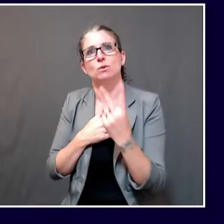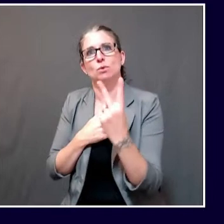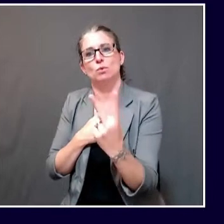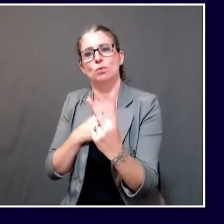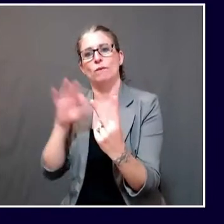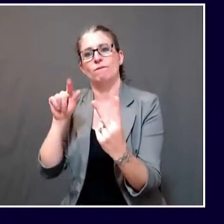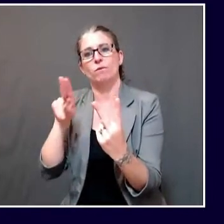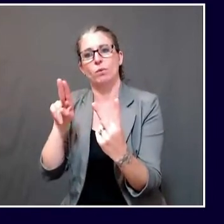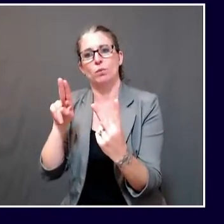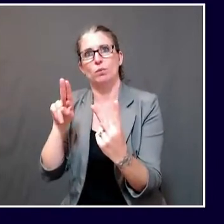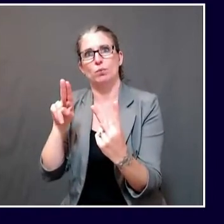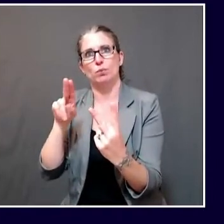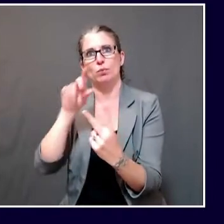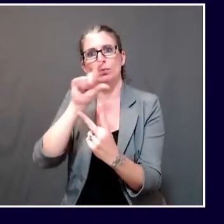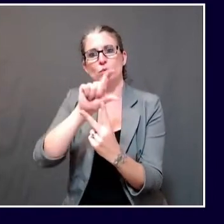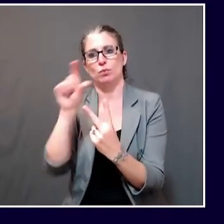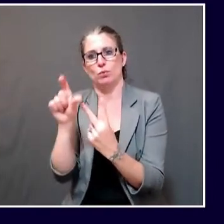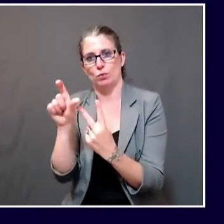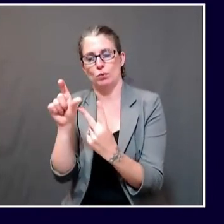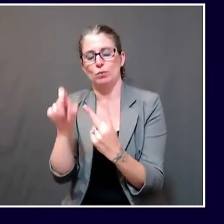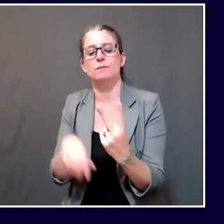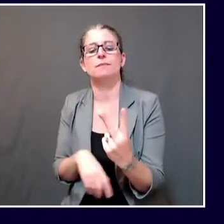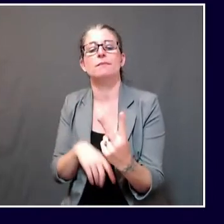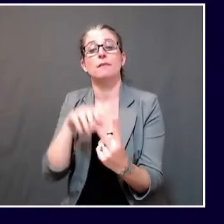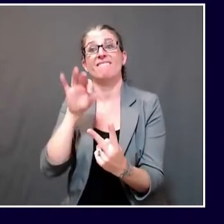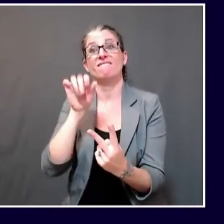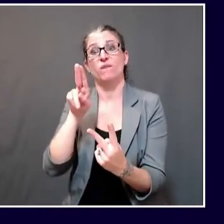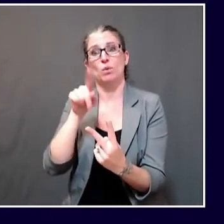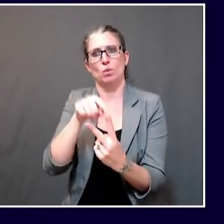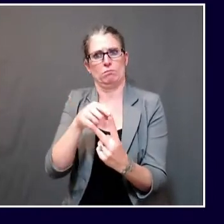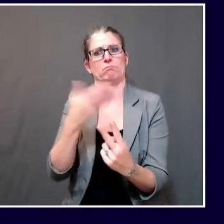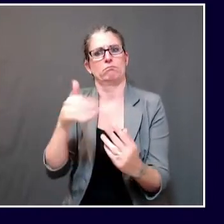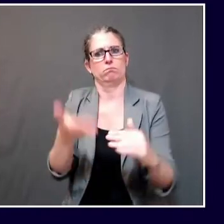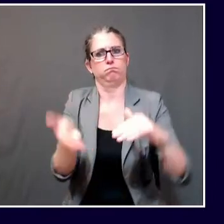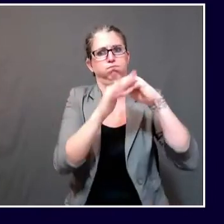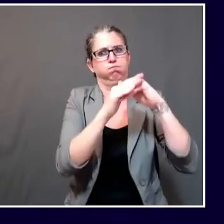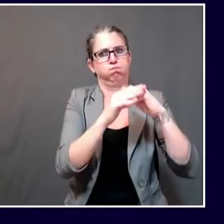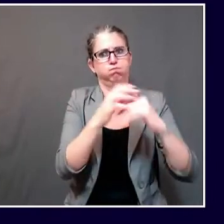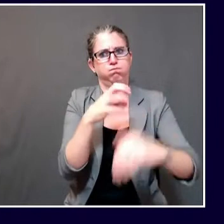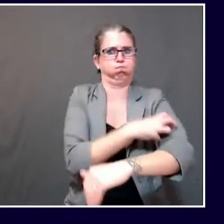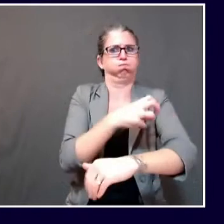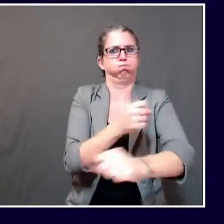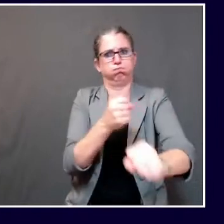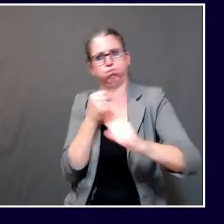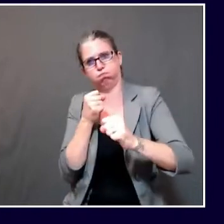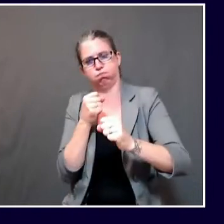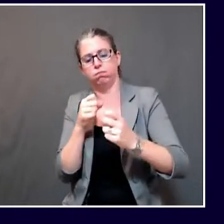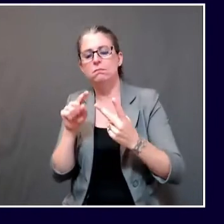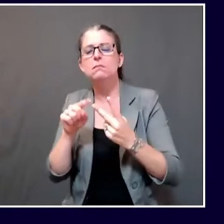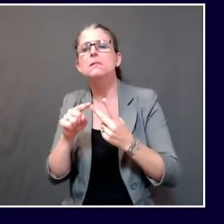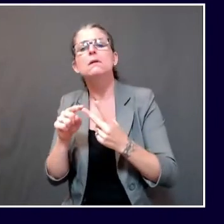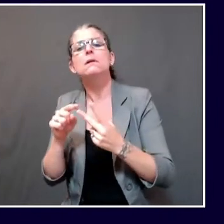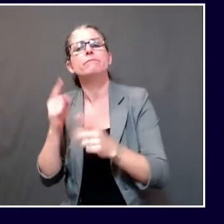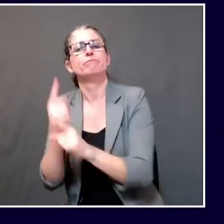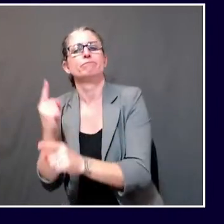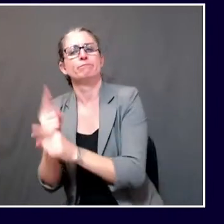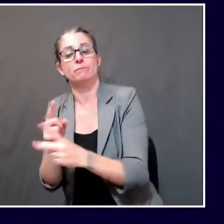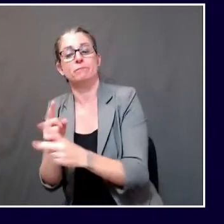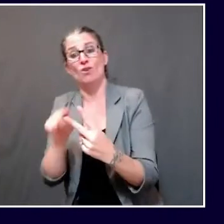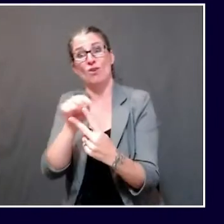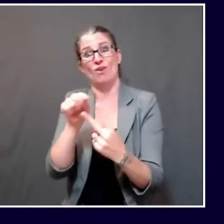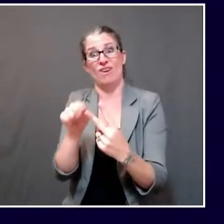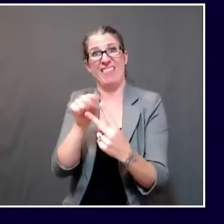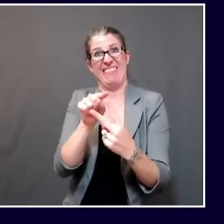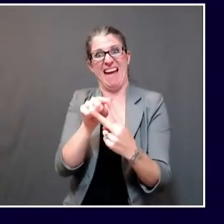the US CDC or vaccine manufacturers of any systematic shortages in vaccine levels of